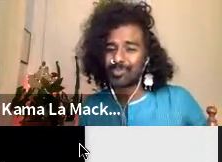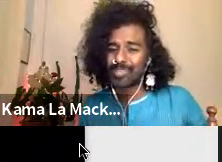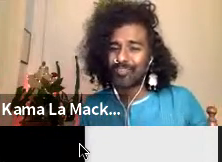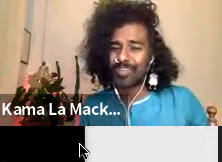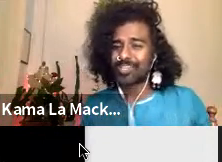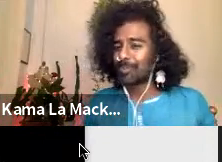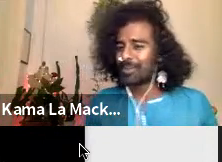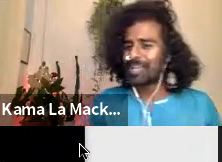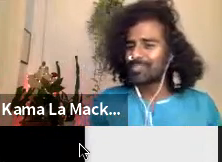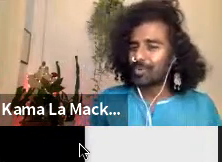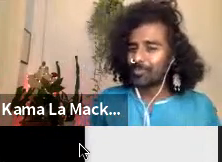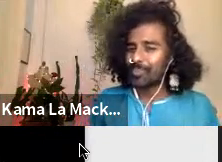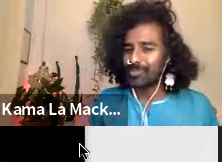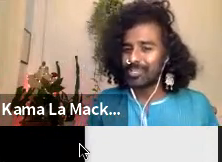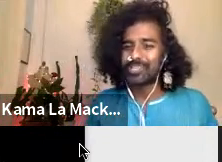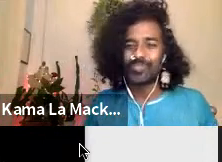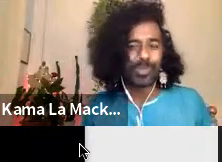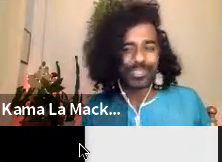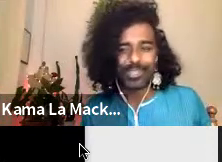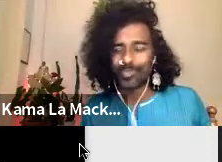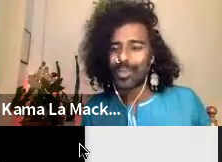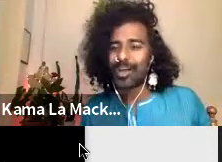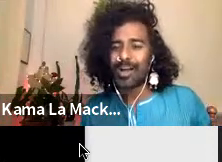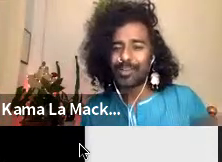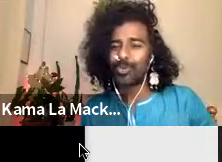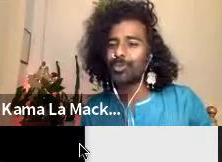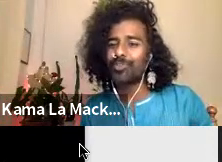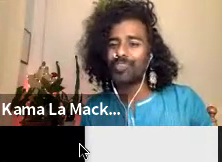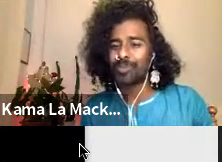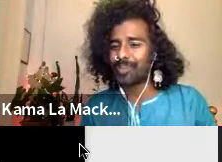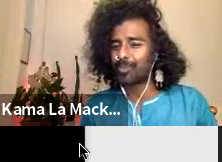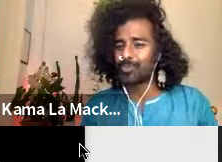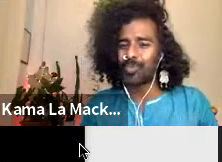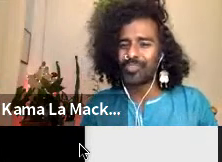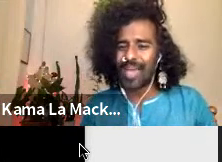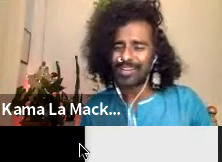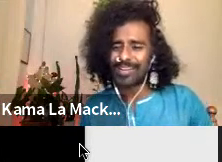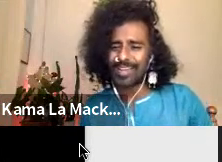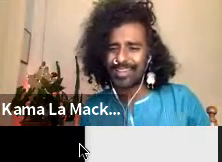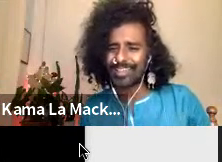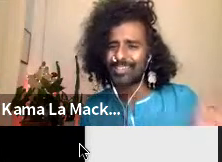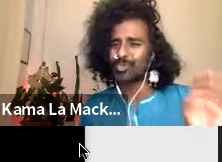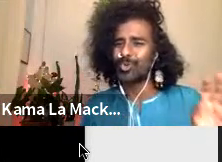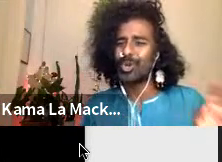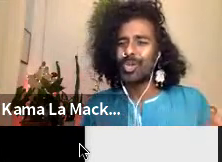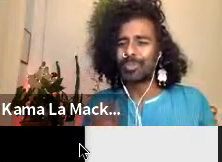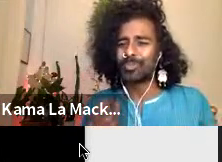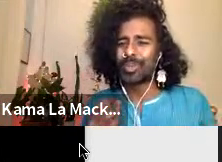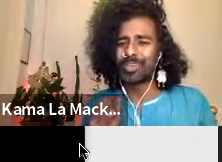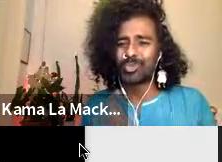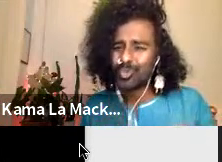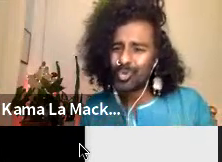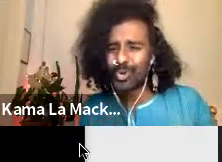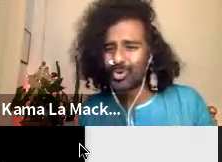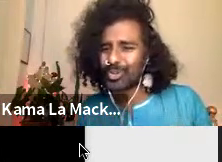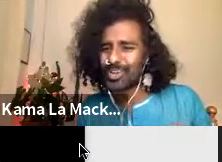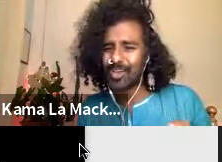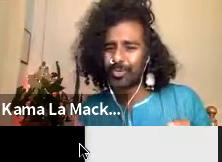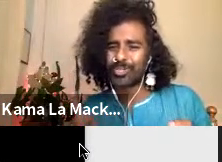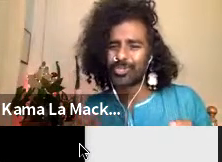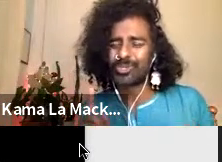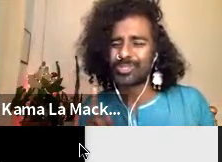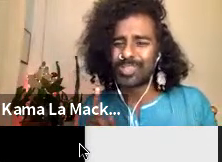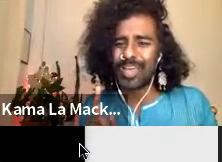is from South Asia. My dad's family is from East Africa. I grew up in a family that was both Catholic and Hindu between two